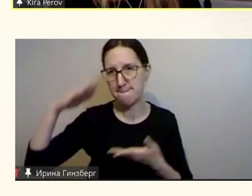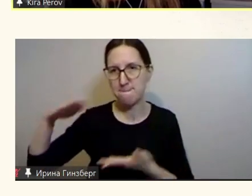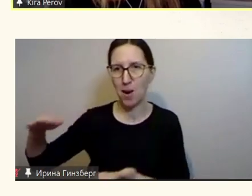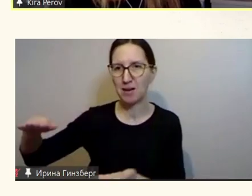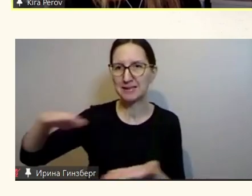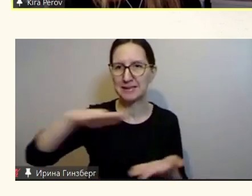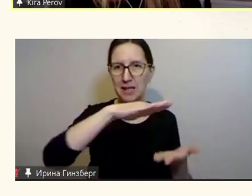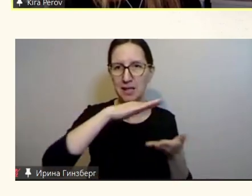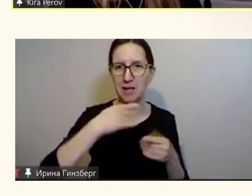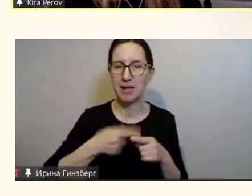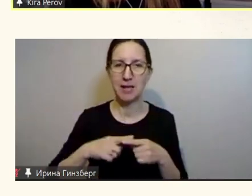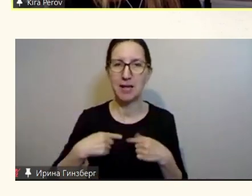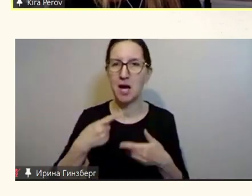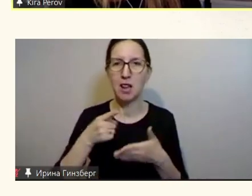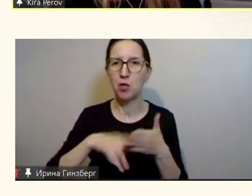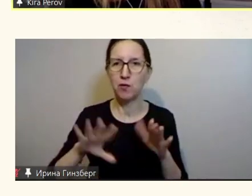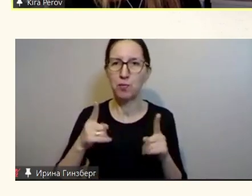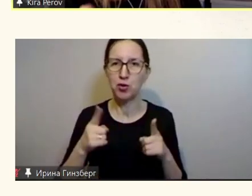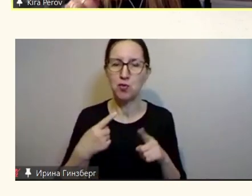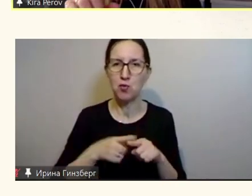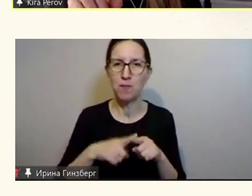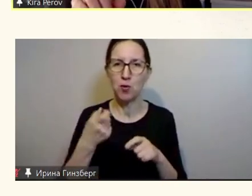okay. And then